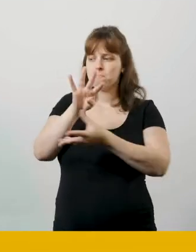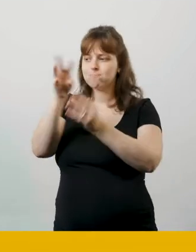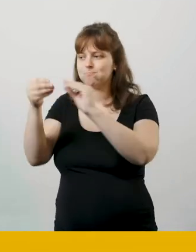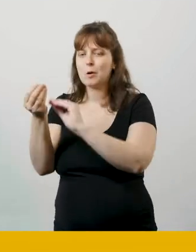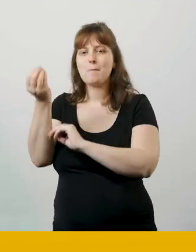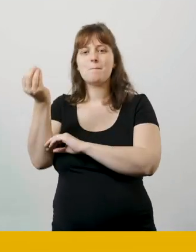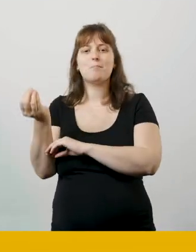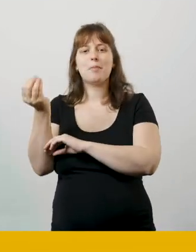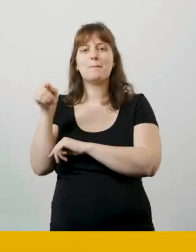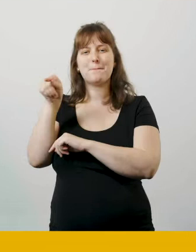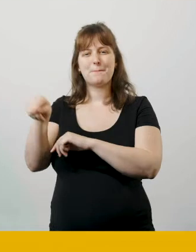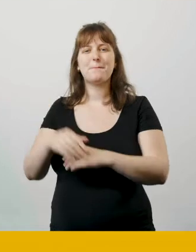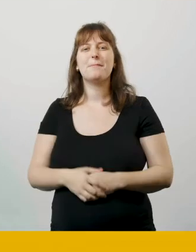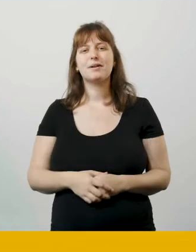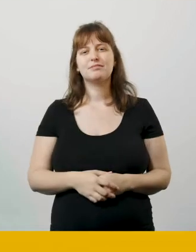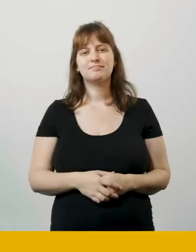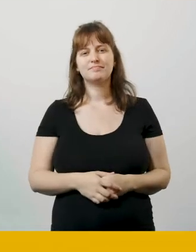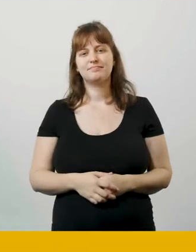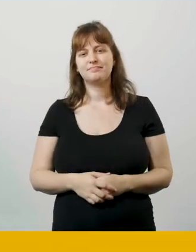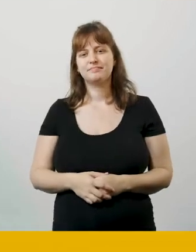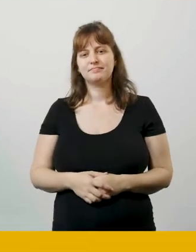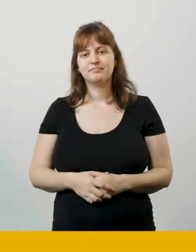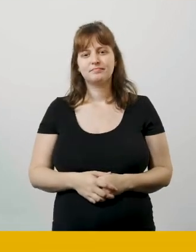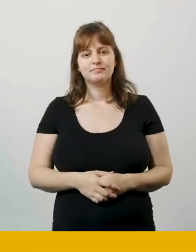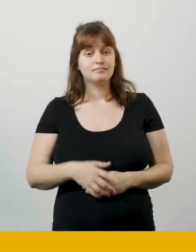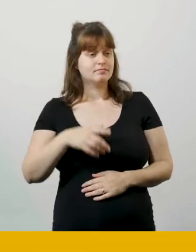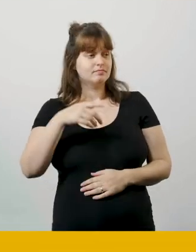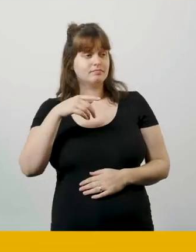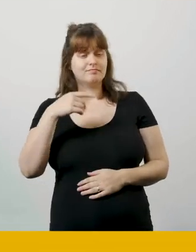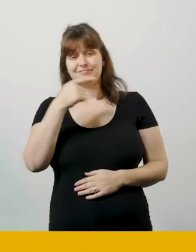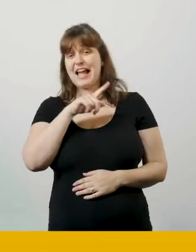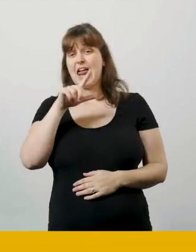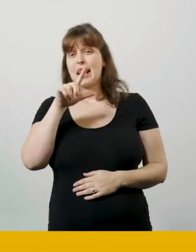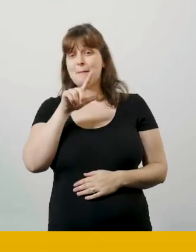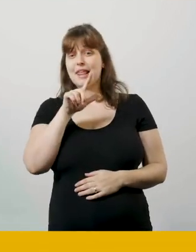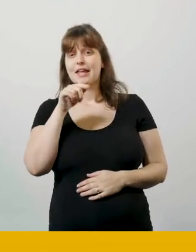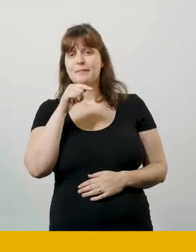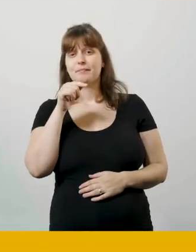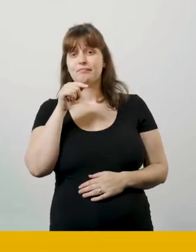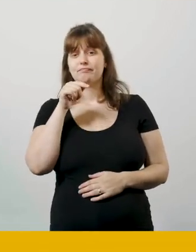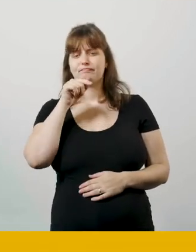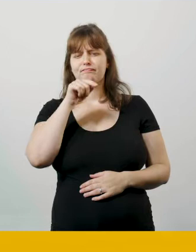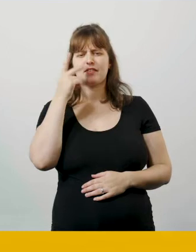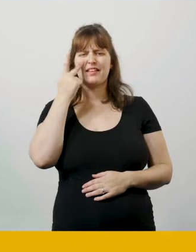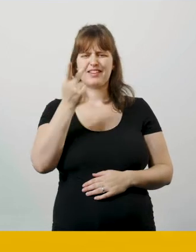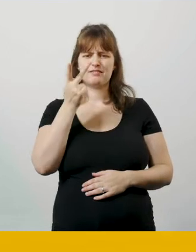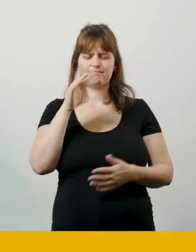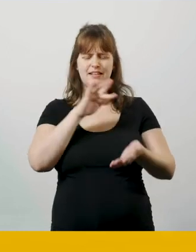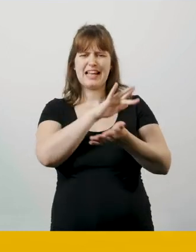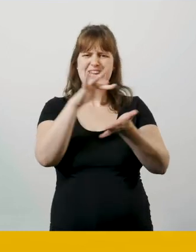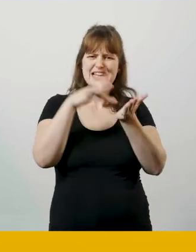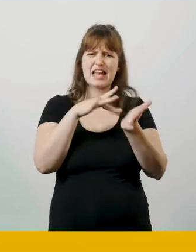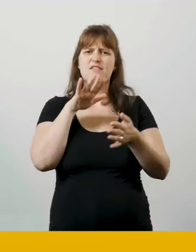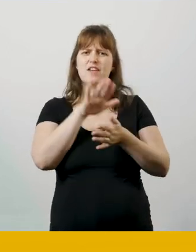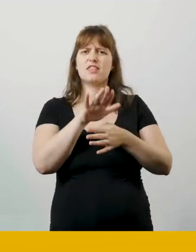recognize in. In this case, Lamely, the core of this